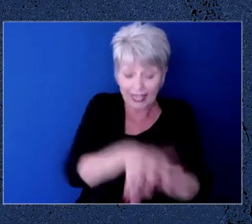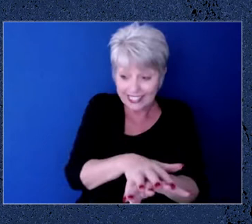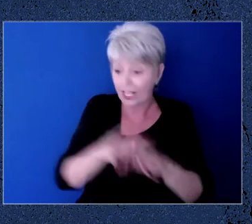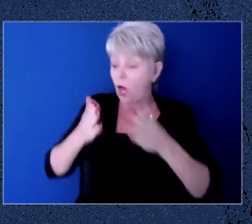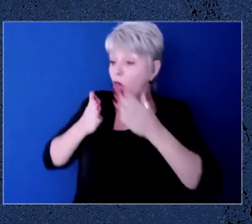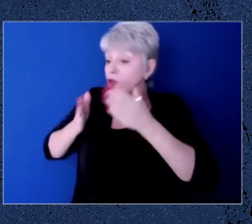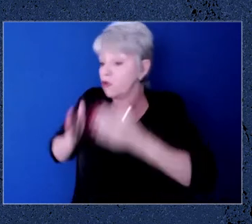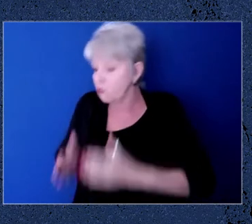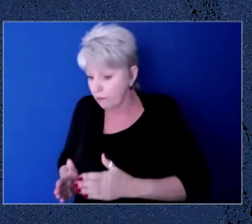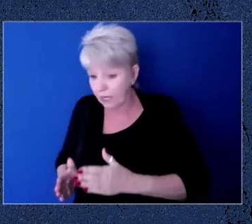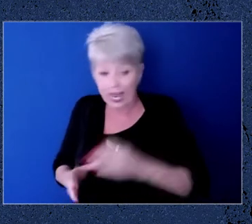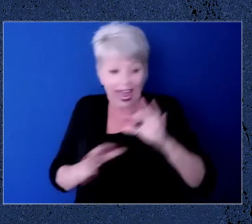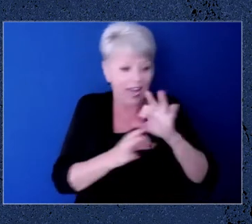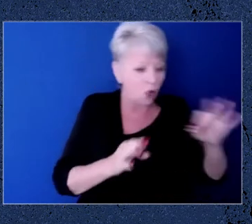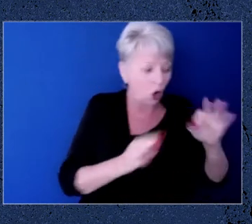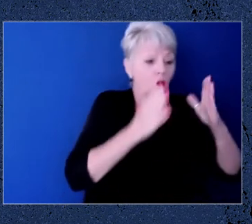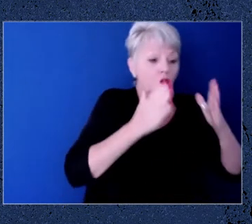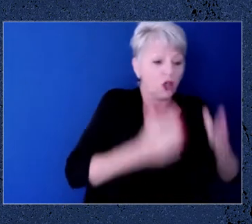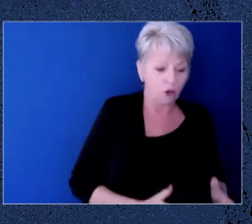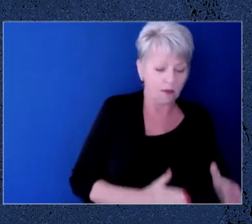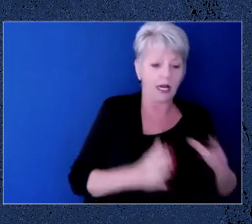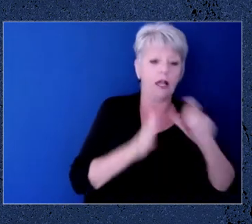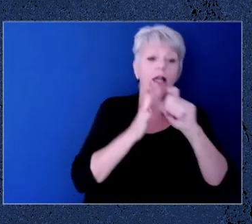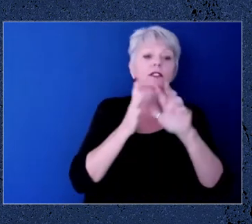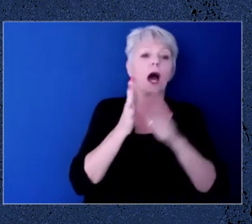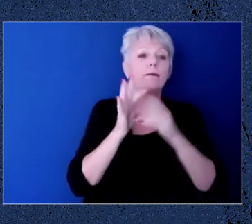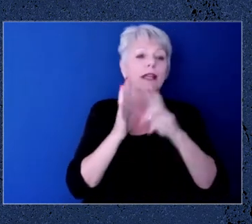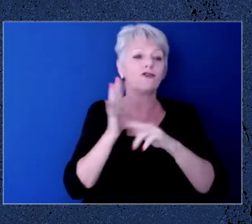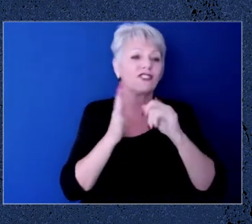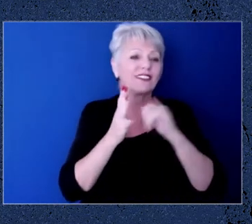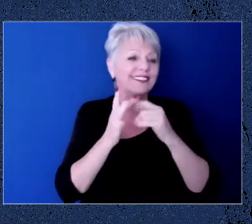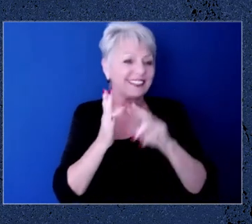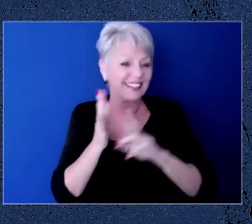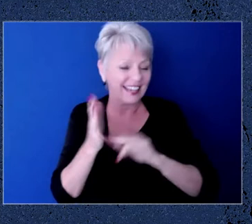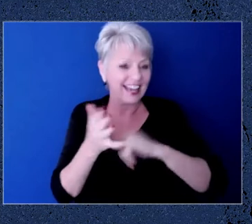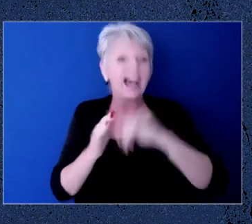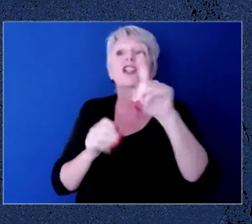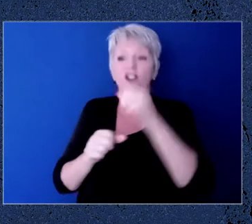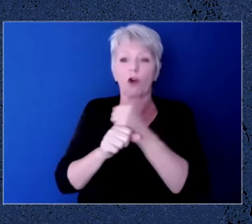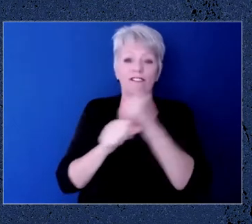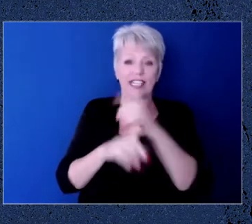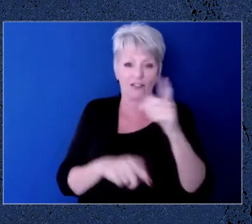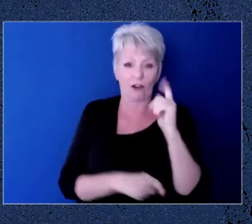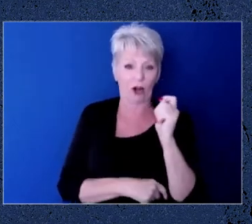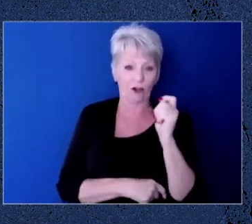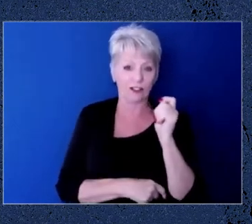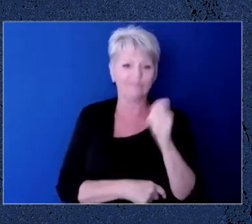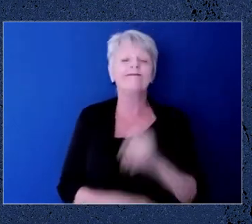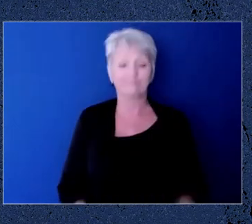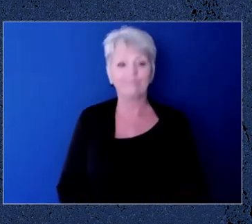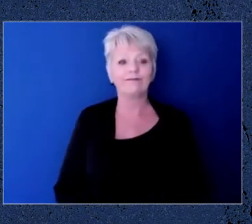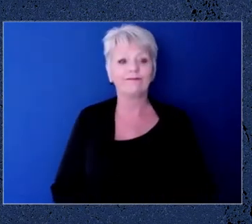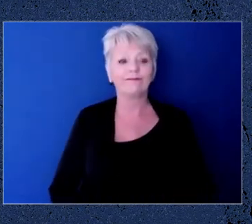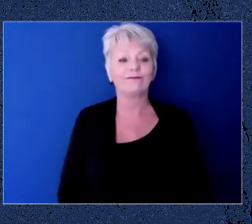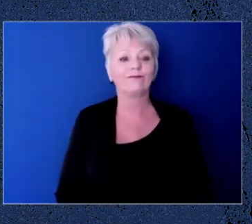and non-human dimensions in a meaningful way, I think geography gets there closest. Yeah. Thanks. That's awesome.